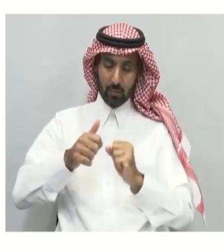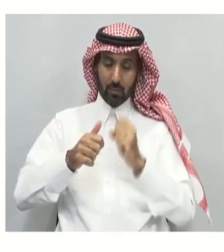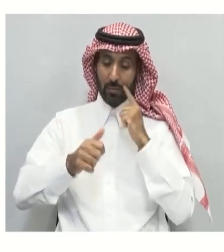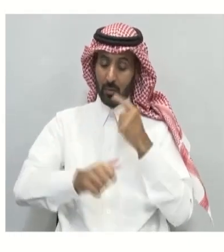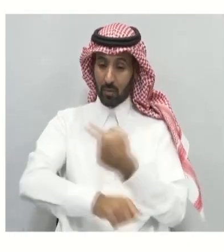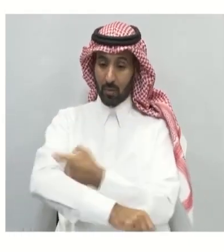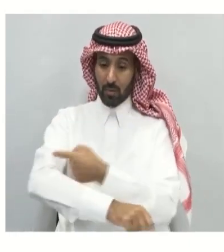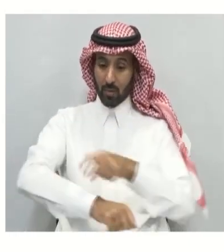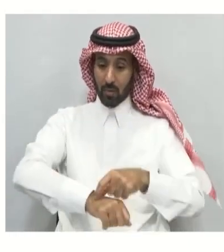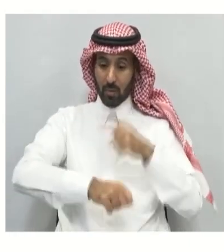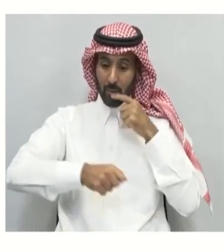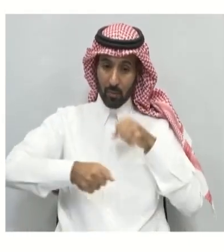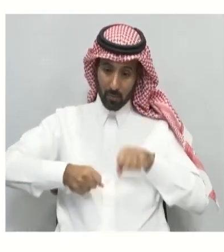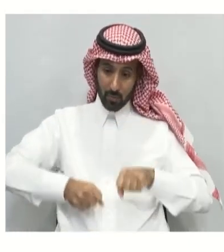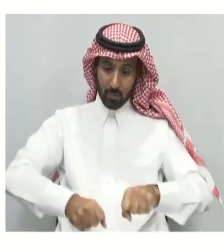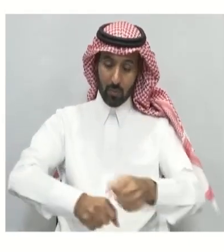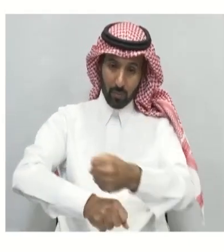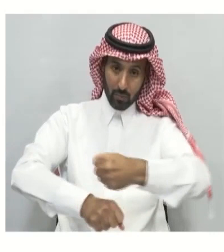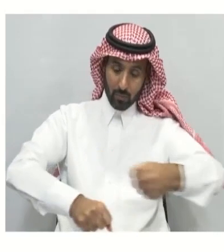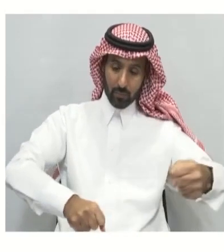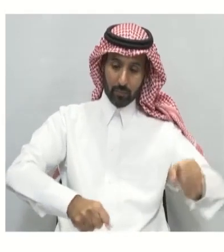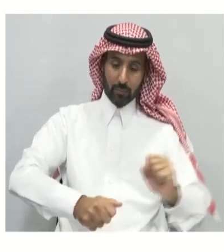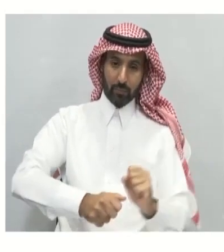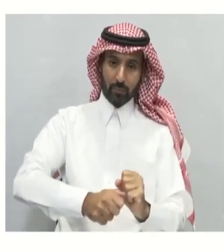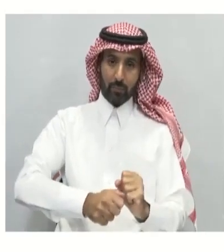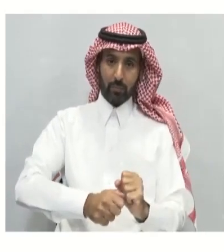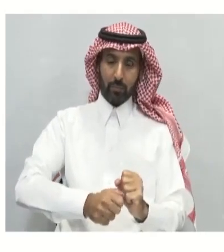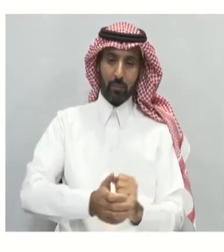Patients can be dropped off at the door.